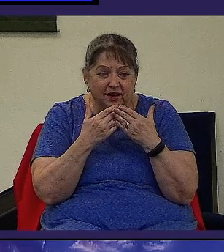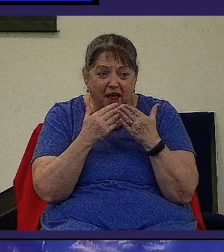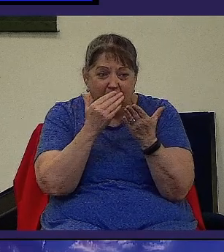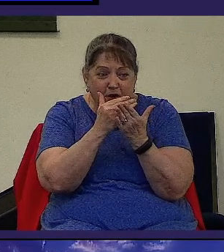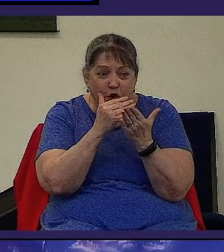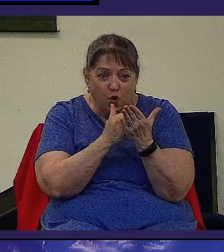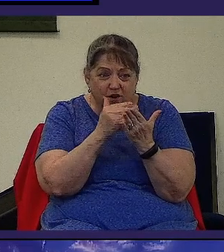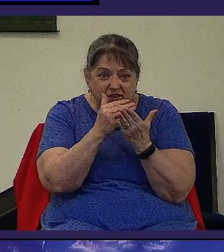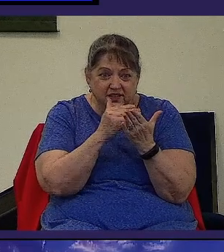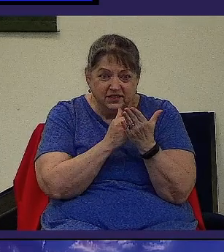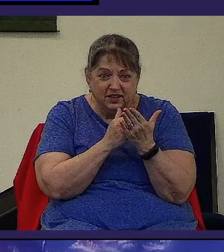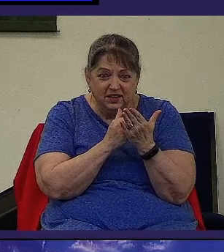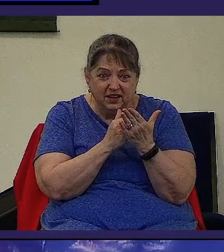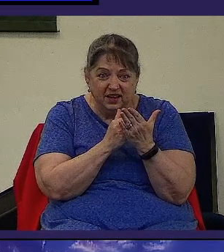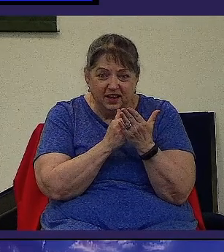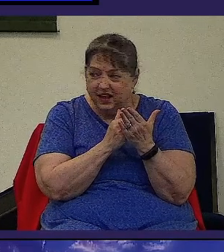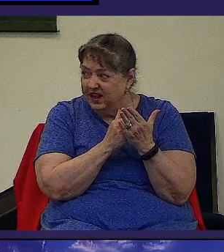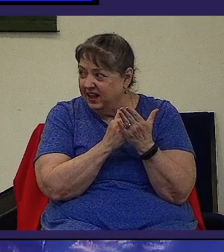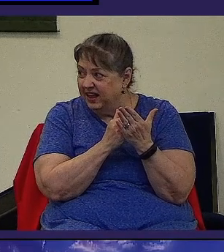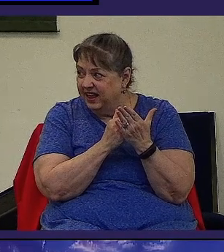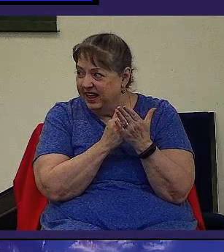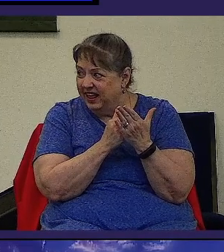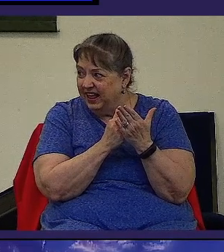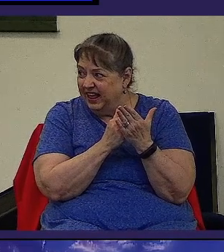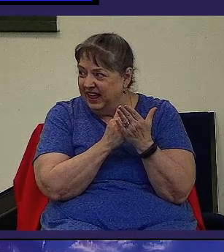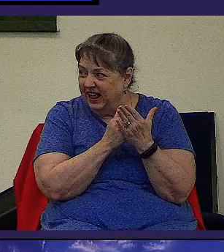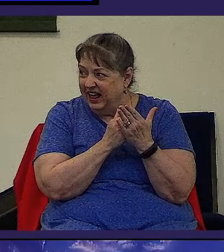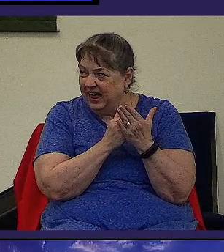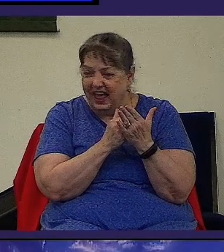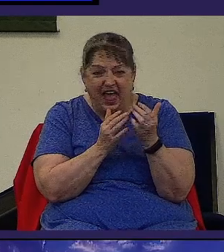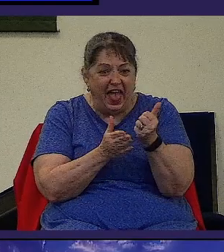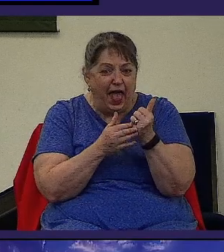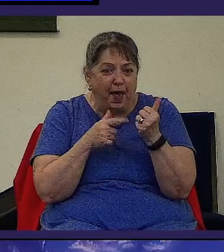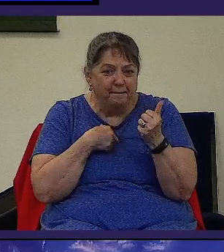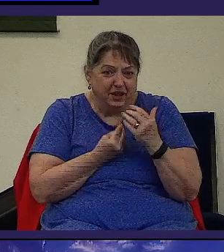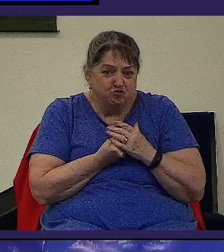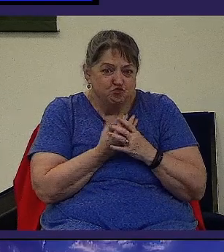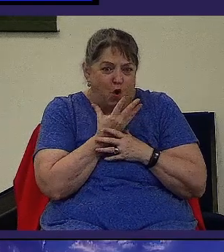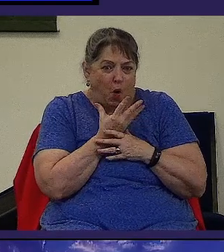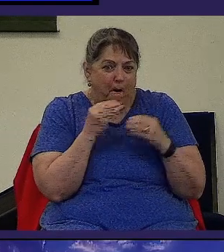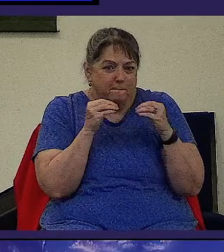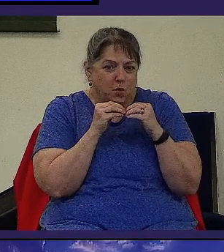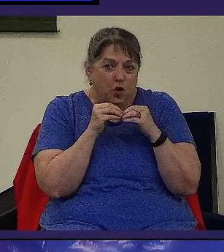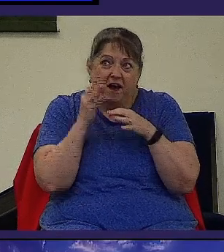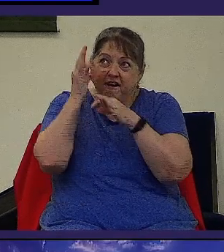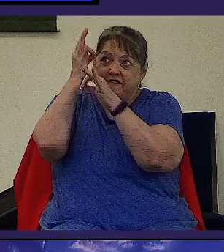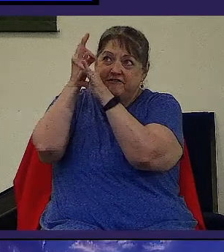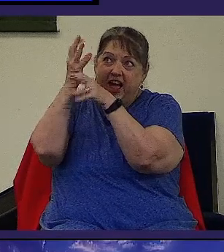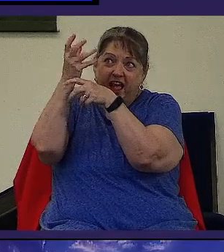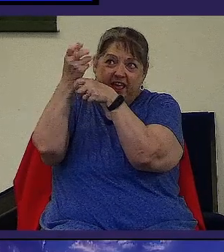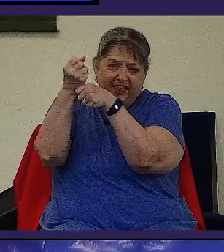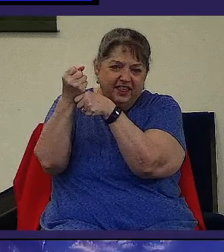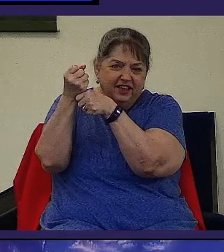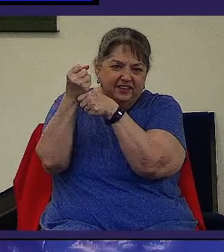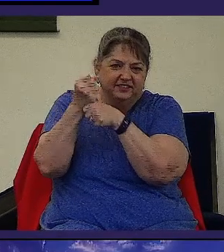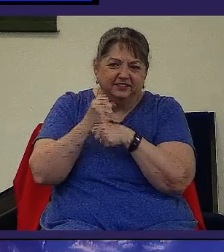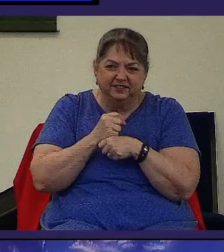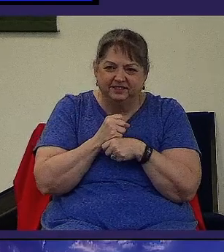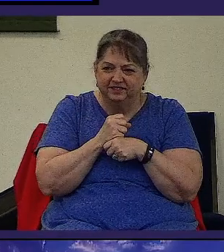it's let me grow stronger with the lord amen